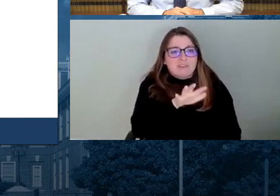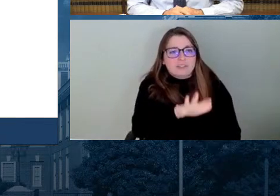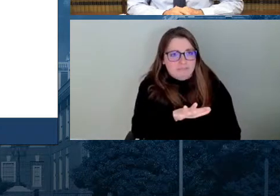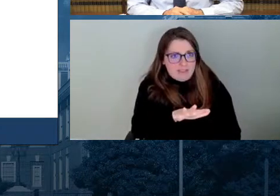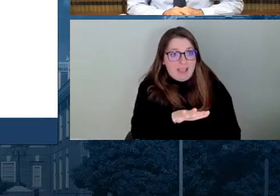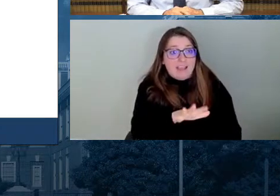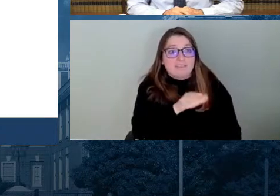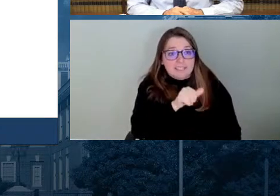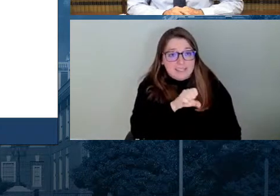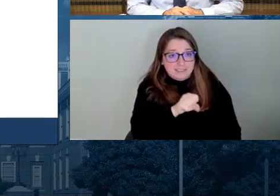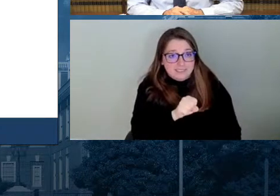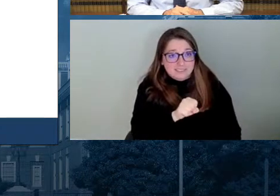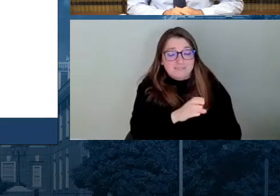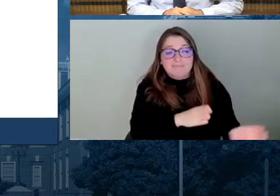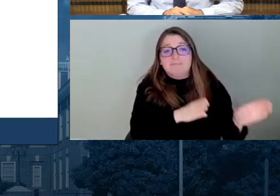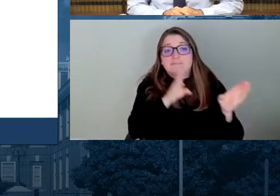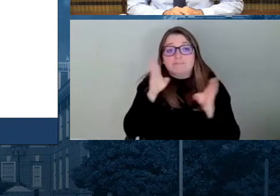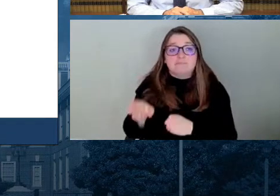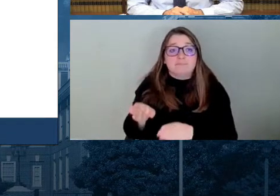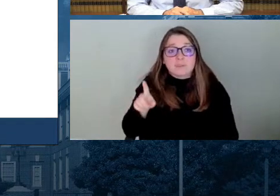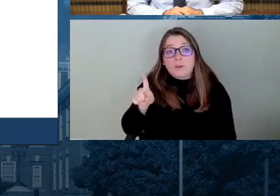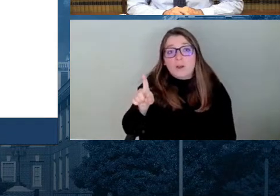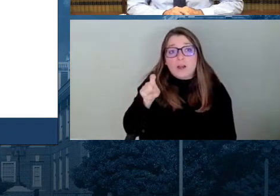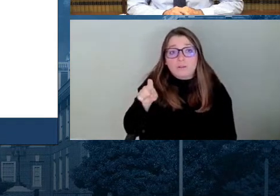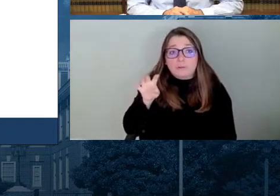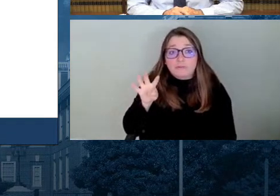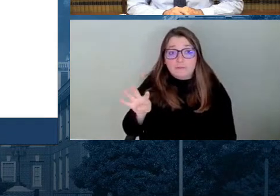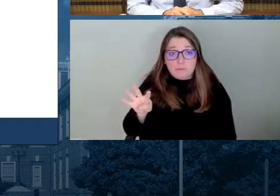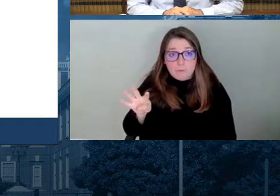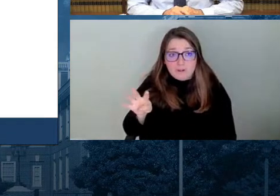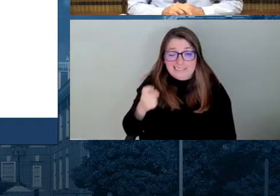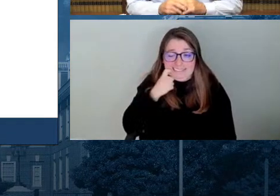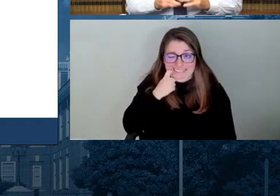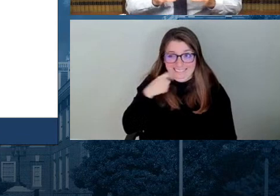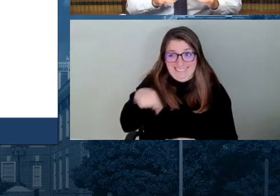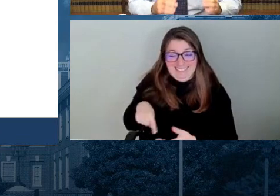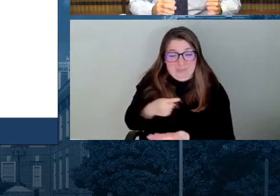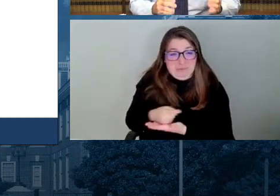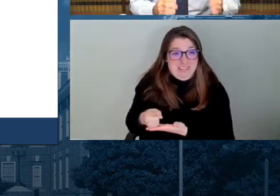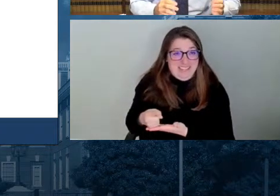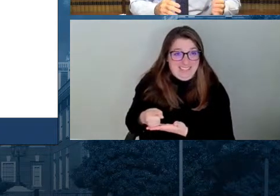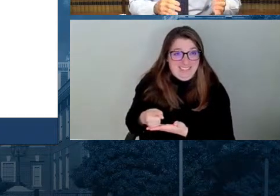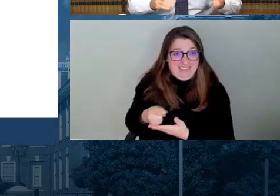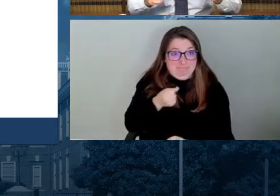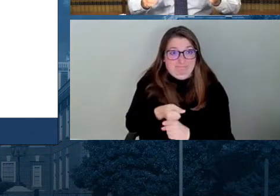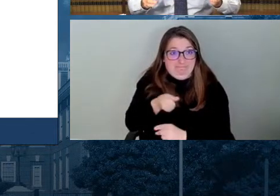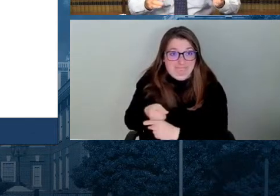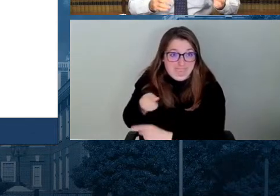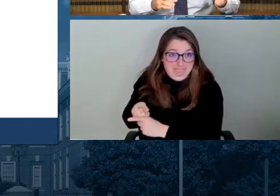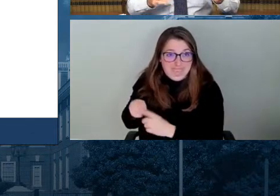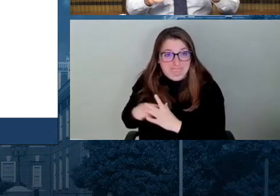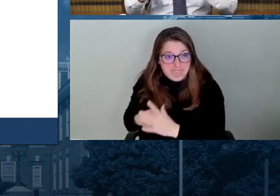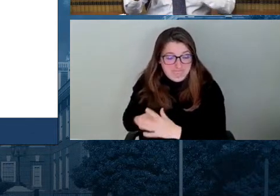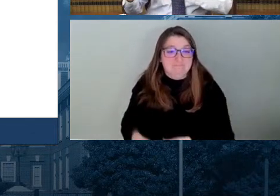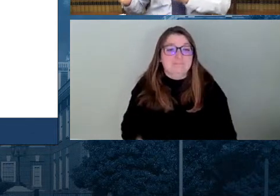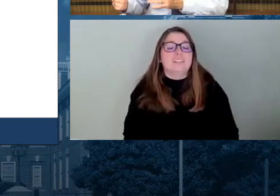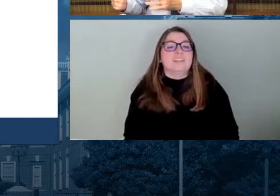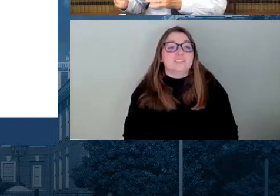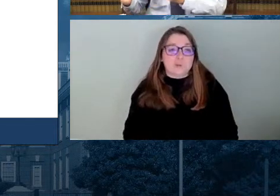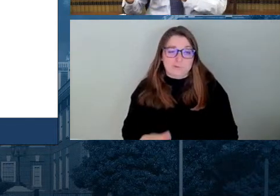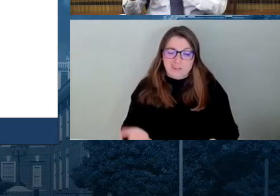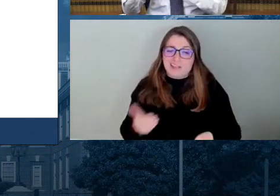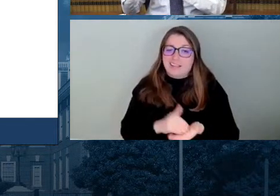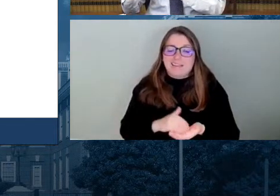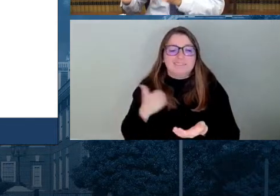cases, or 20%, just in the last week. So I'm told, and again, we'll hear more about that from